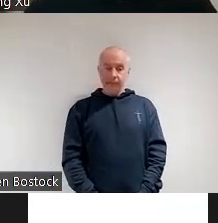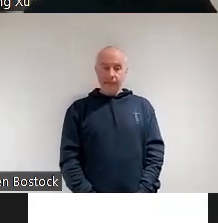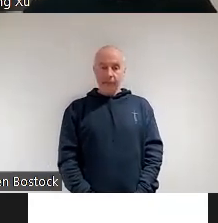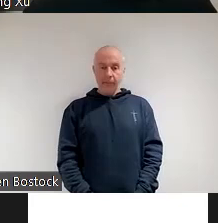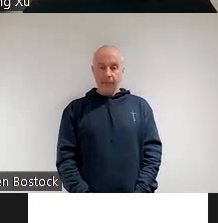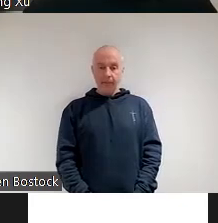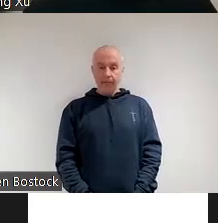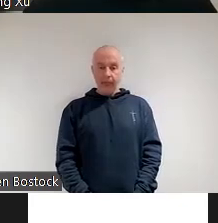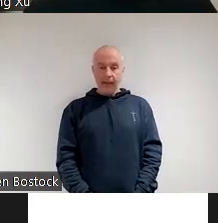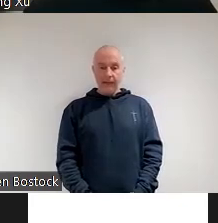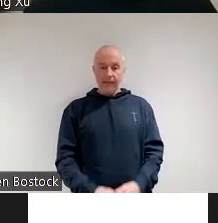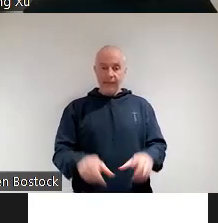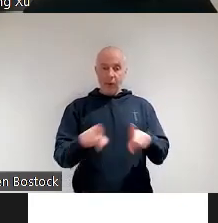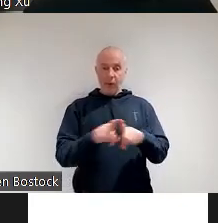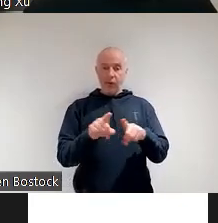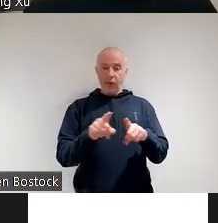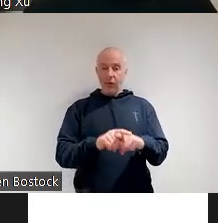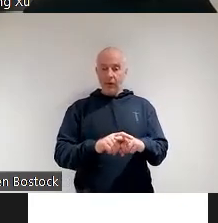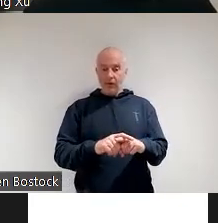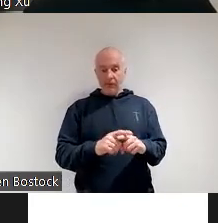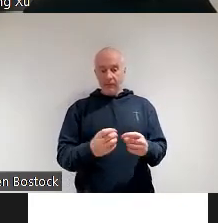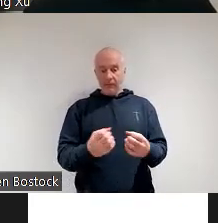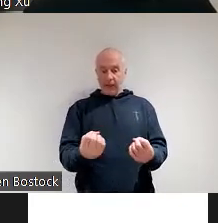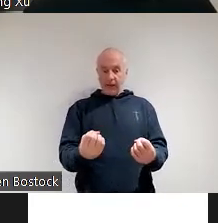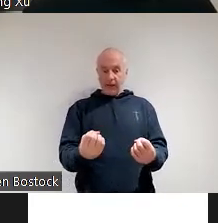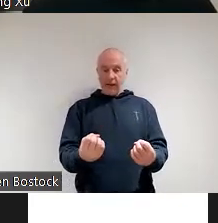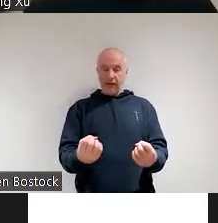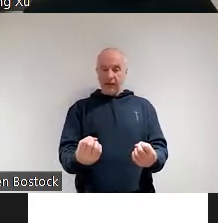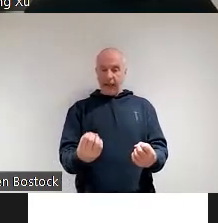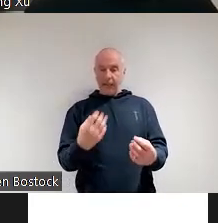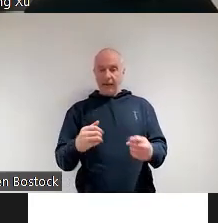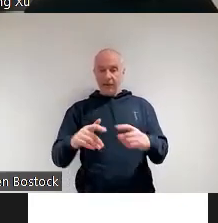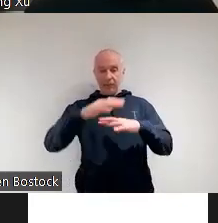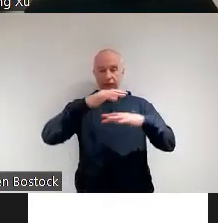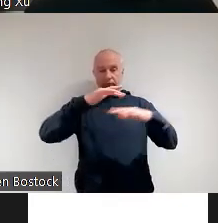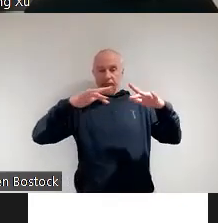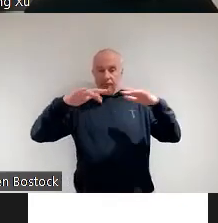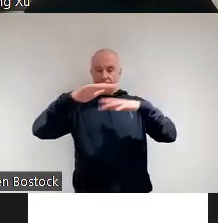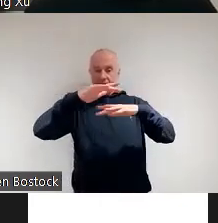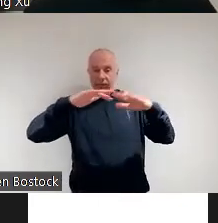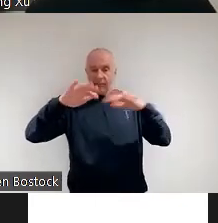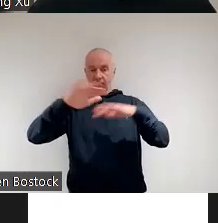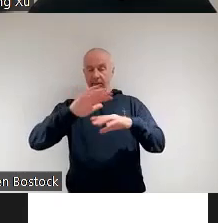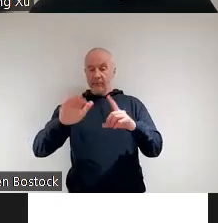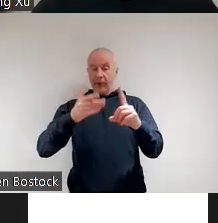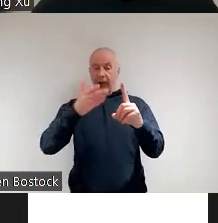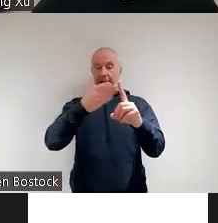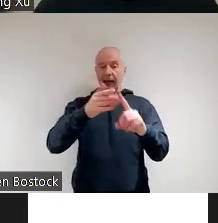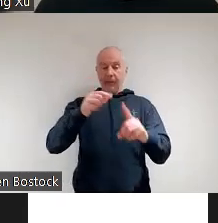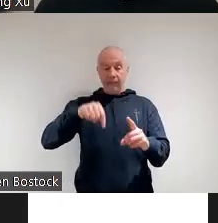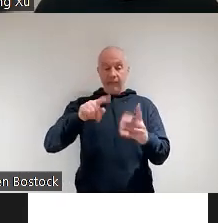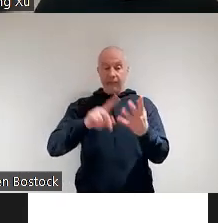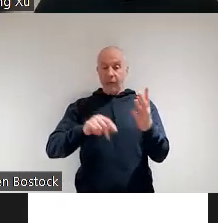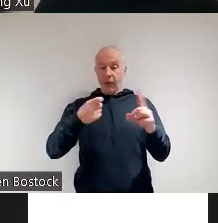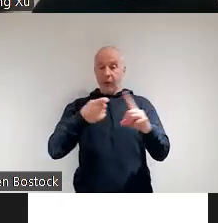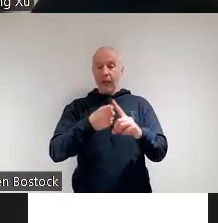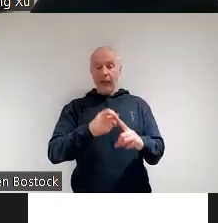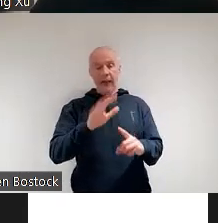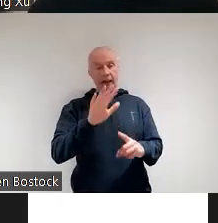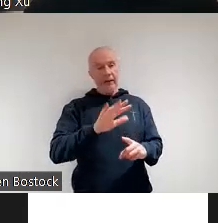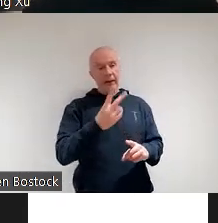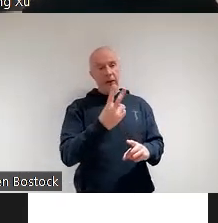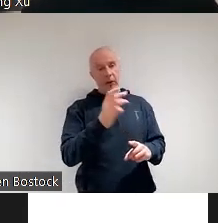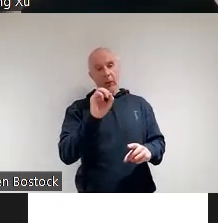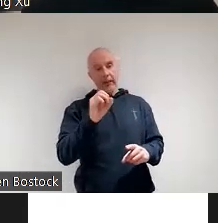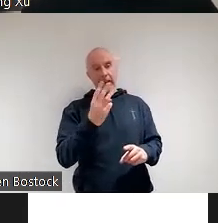And as you could also imagine that the emission would be different as well. So the aim obviously for us, like in UK by 2035, is to